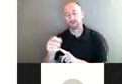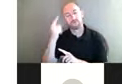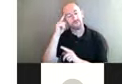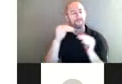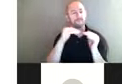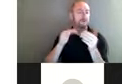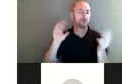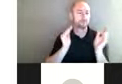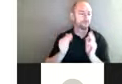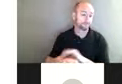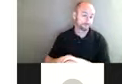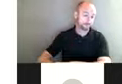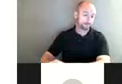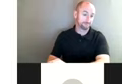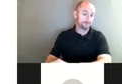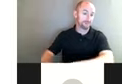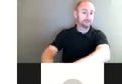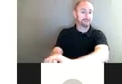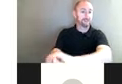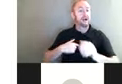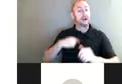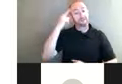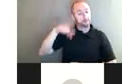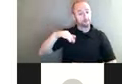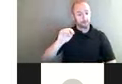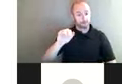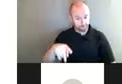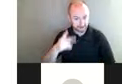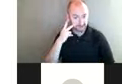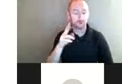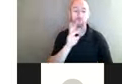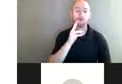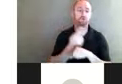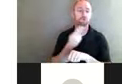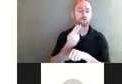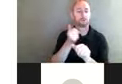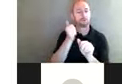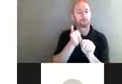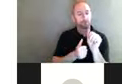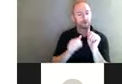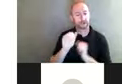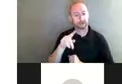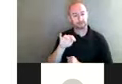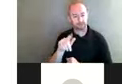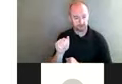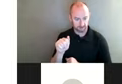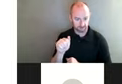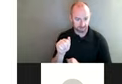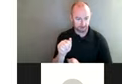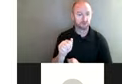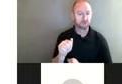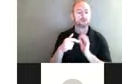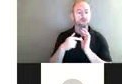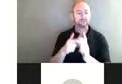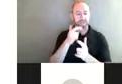between locations. Because I think the map on the bottom here, where we look at water use per capita, shows us a very interesting and